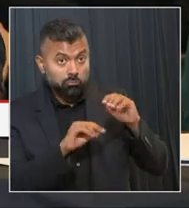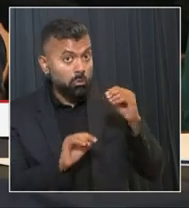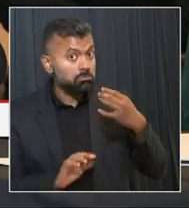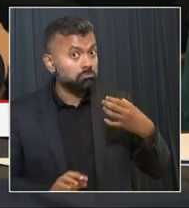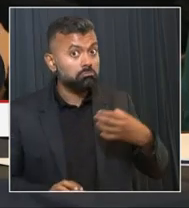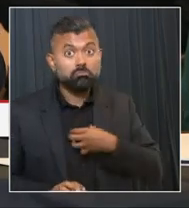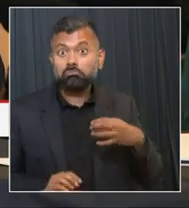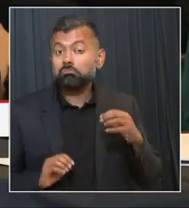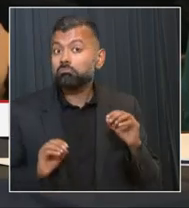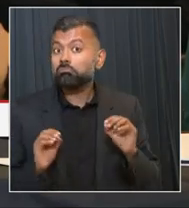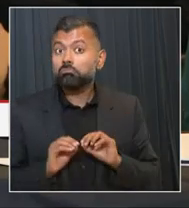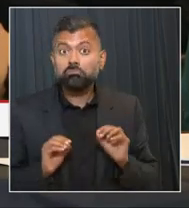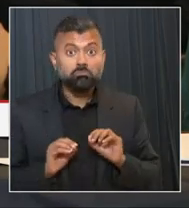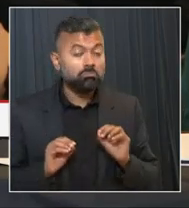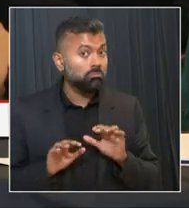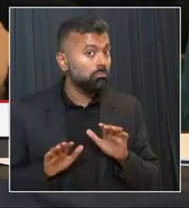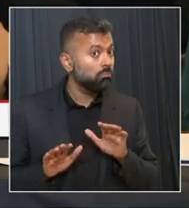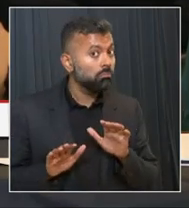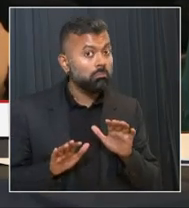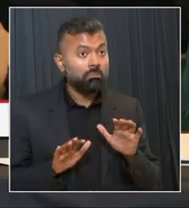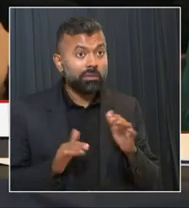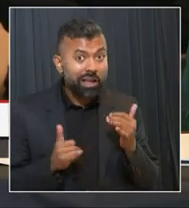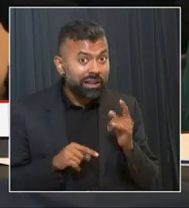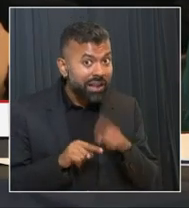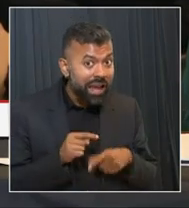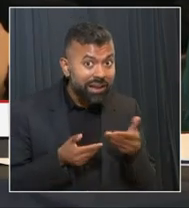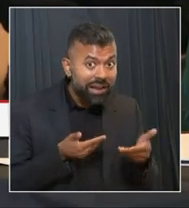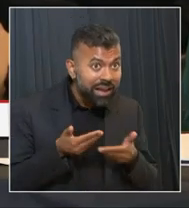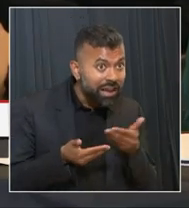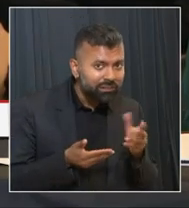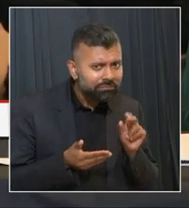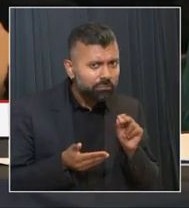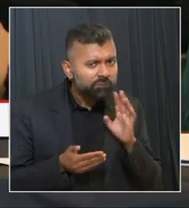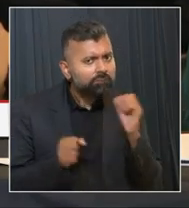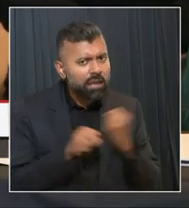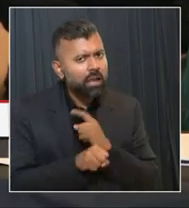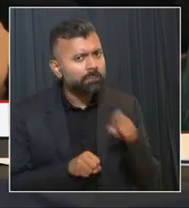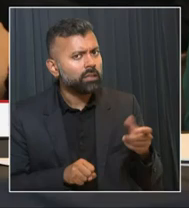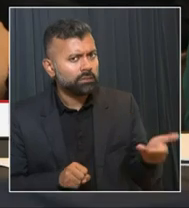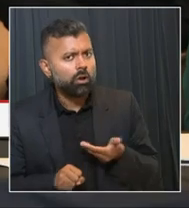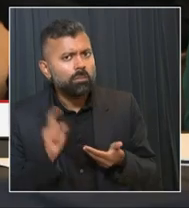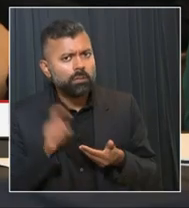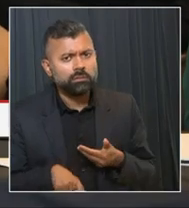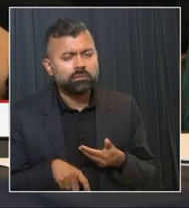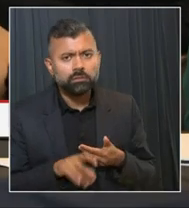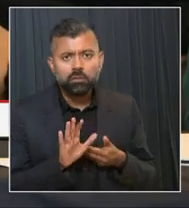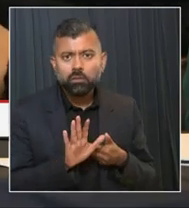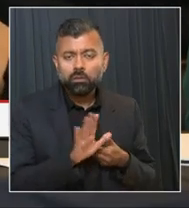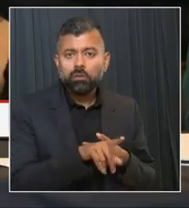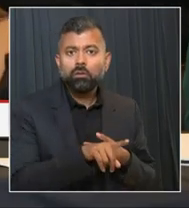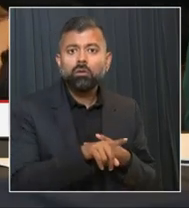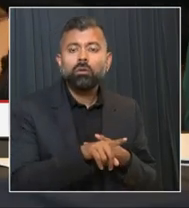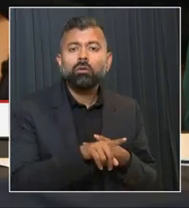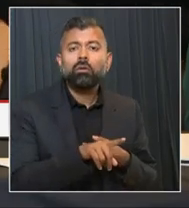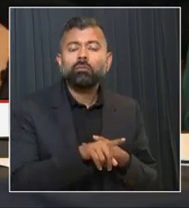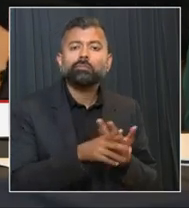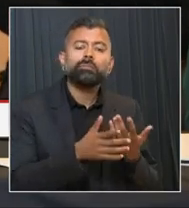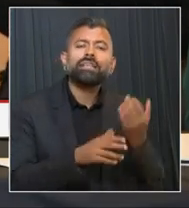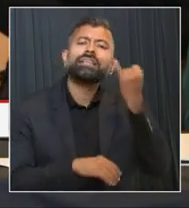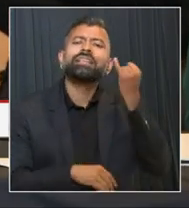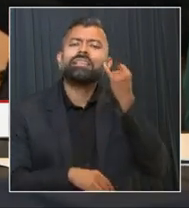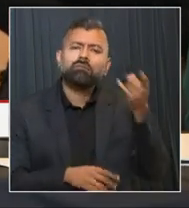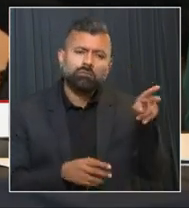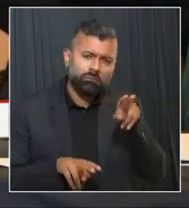to make up for that, then when the council would identify a new source of funding or cut, they could unlock or unfreeze those